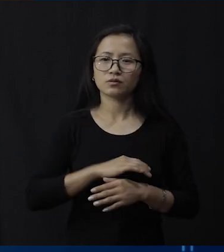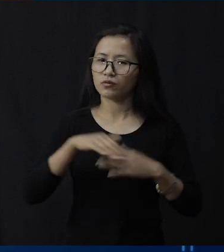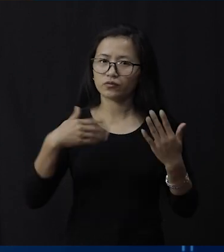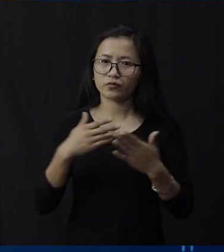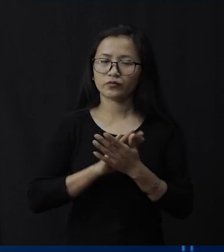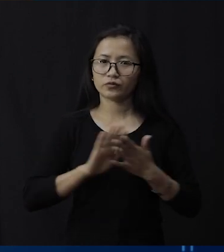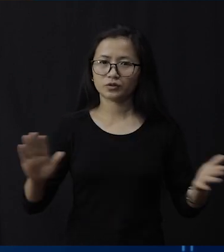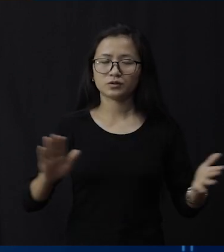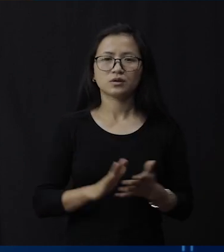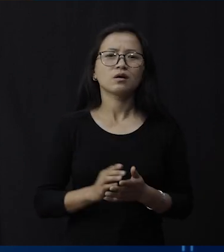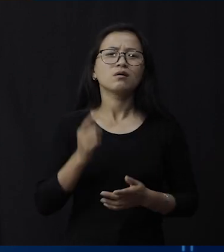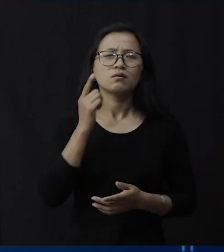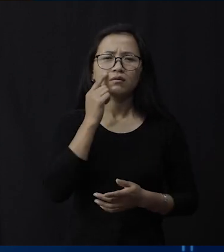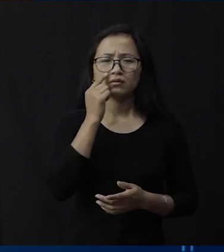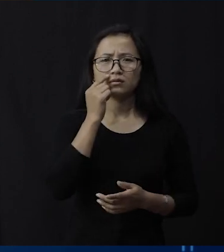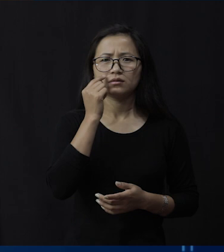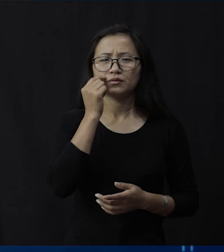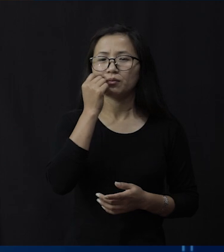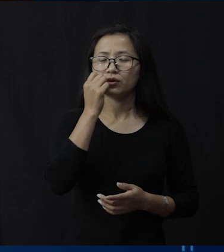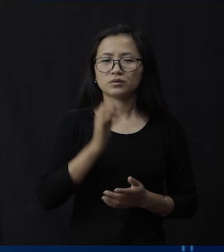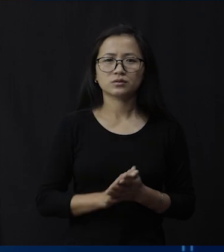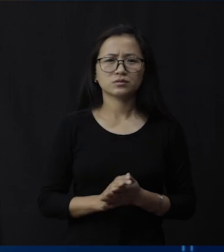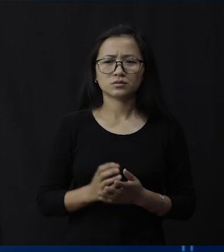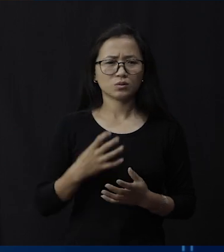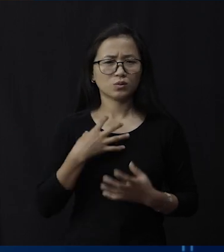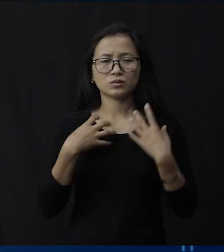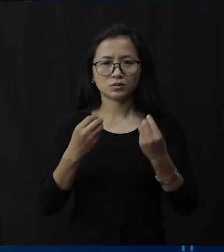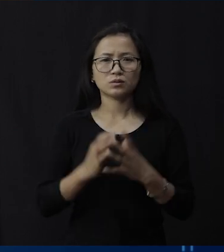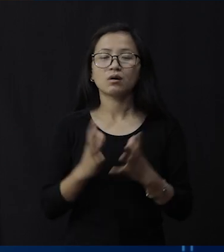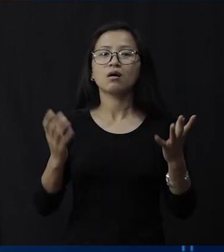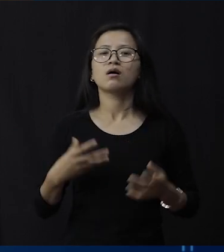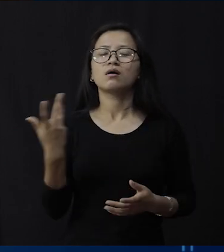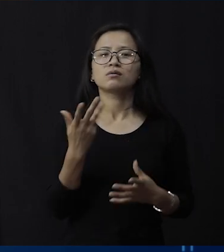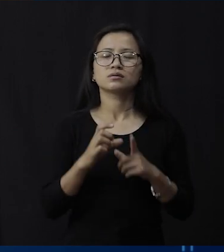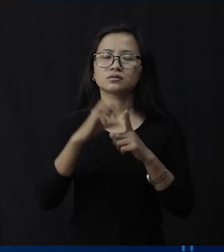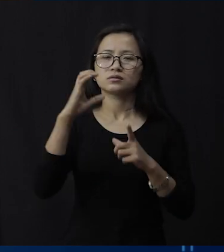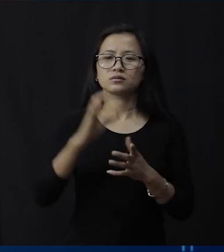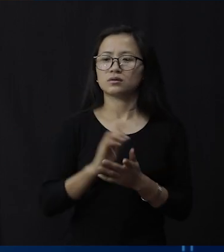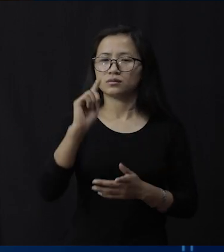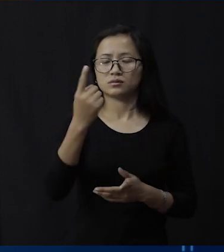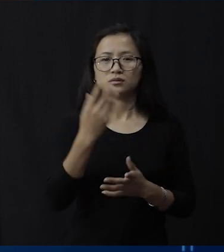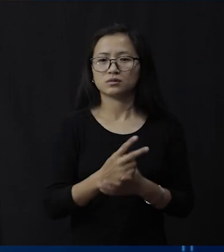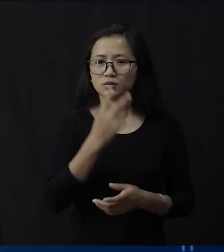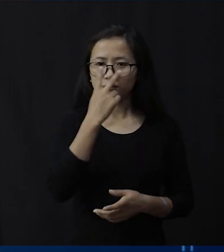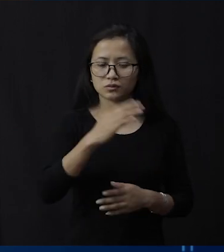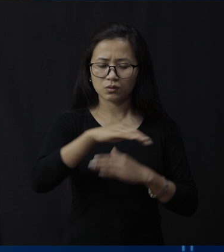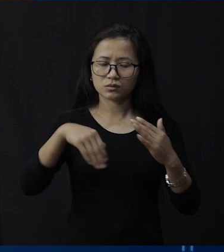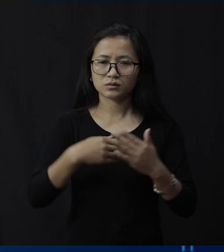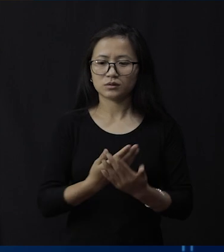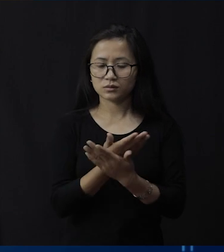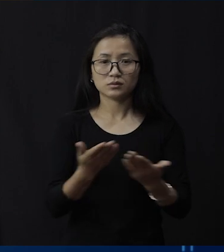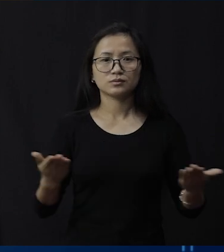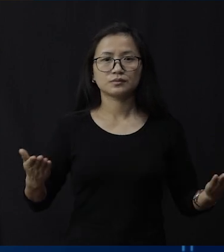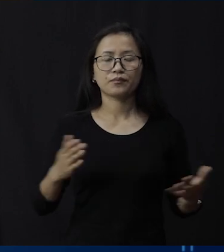um, Lanu was curious again, okay? So he asked his father, how can the DC alone look after all these